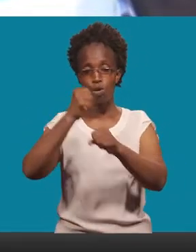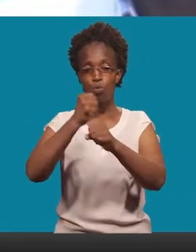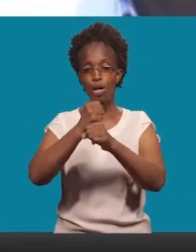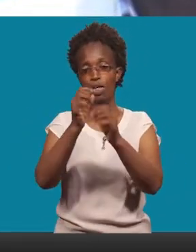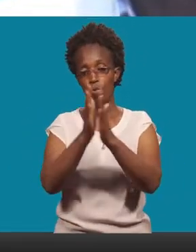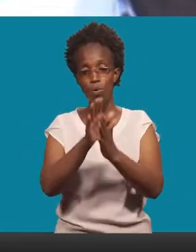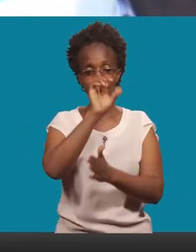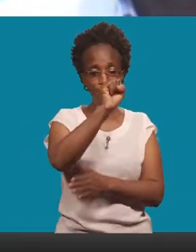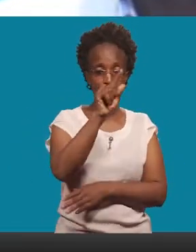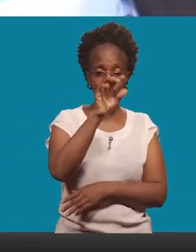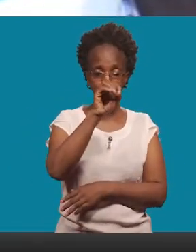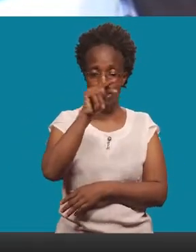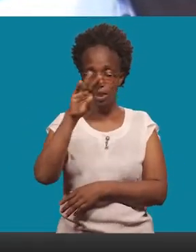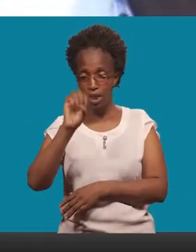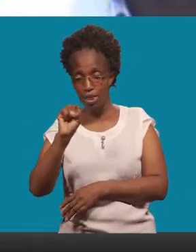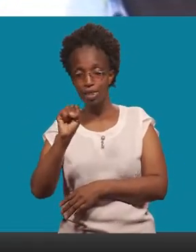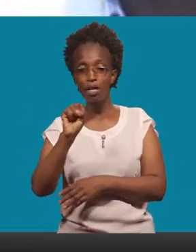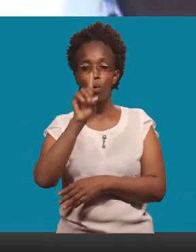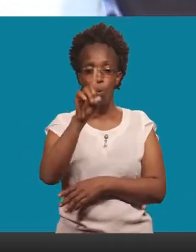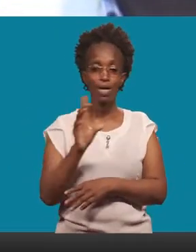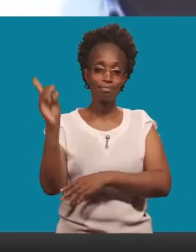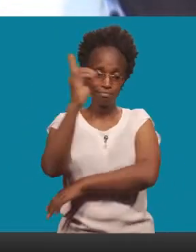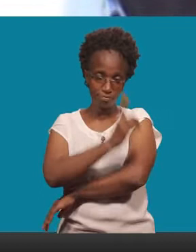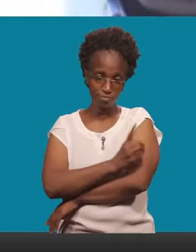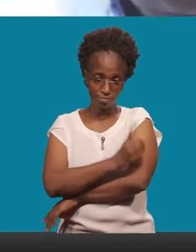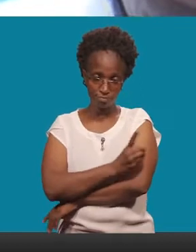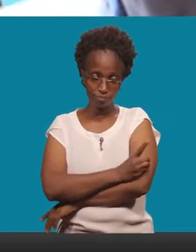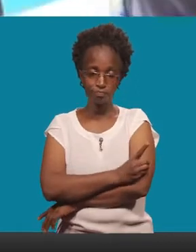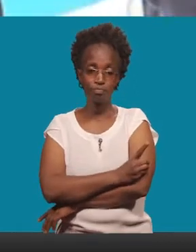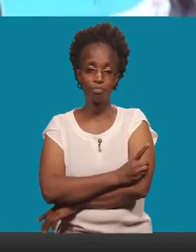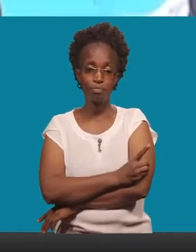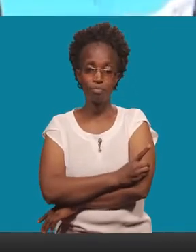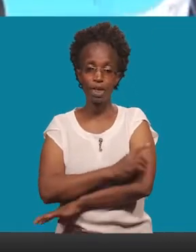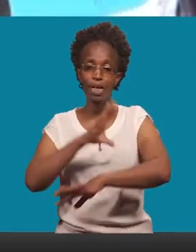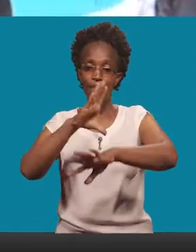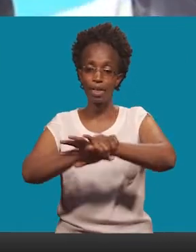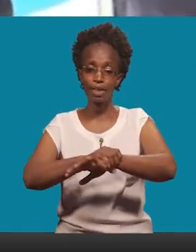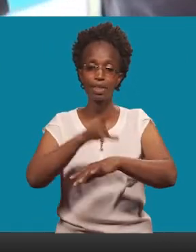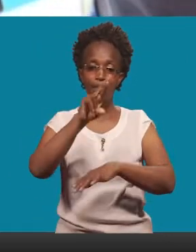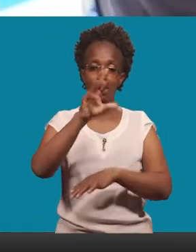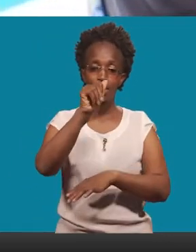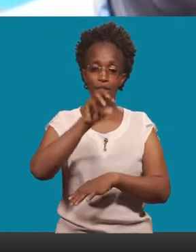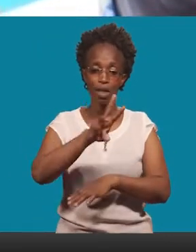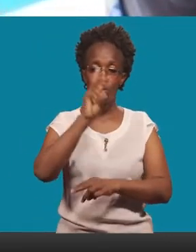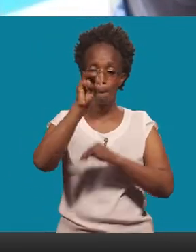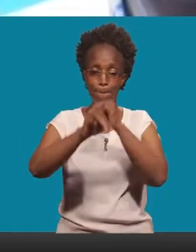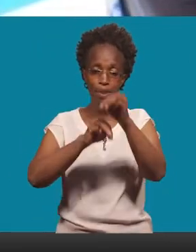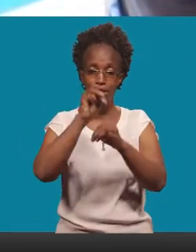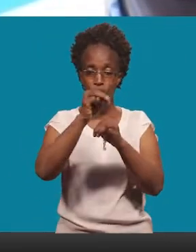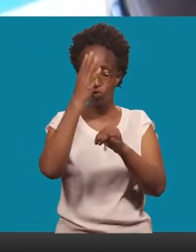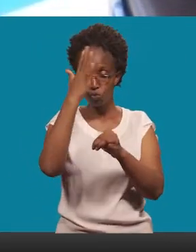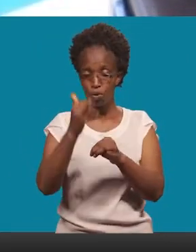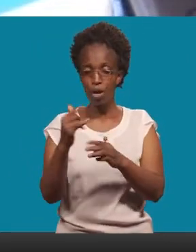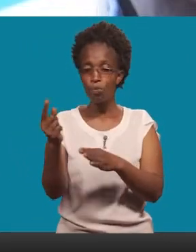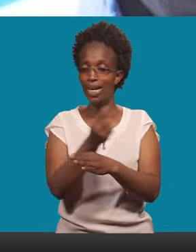around 5 tons a day. That is in terms of intake of raw material. That is what we are doing currently, because we are